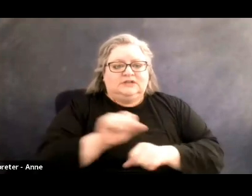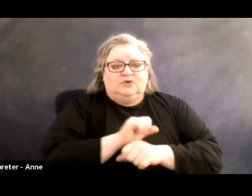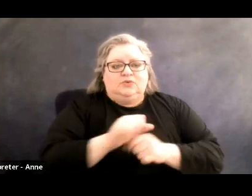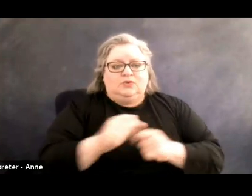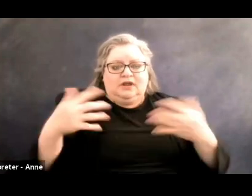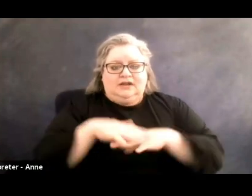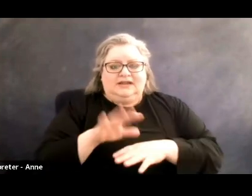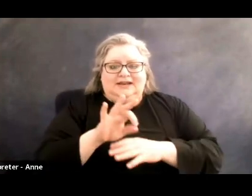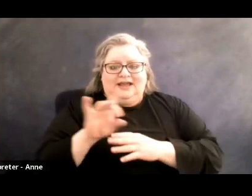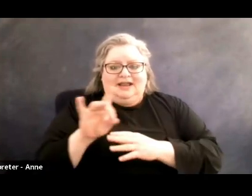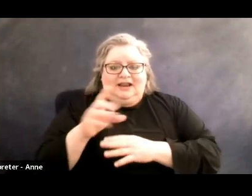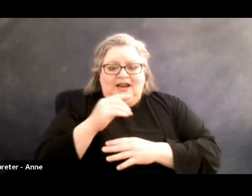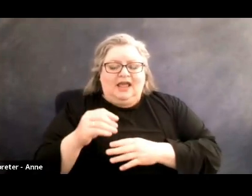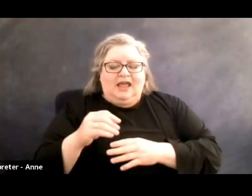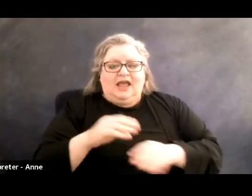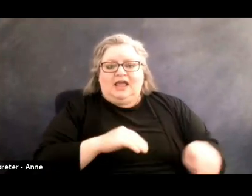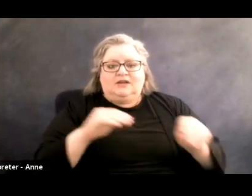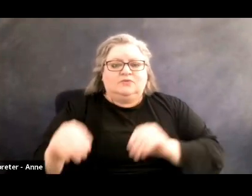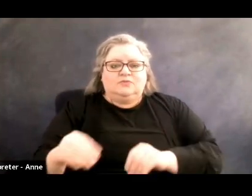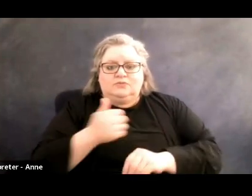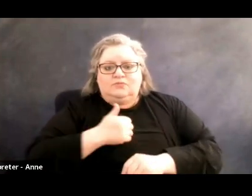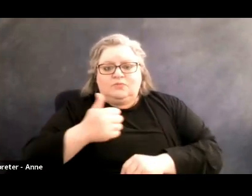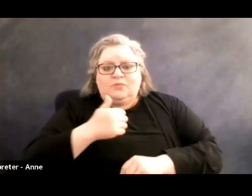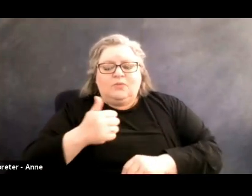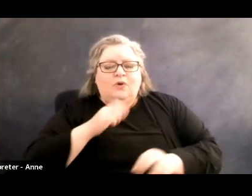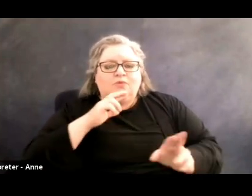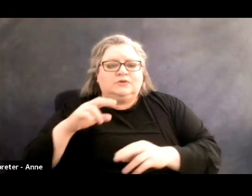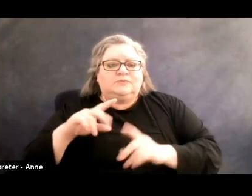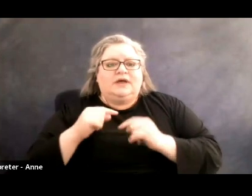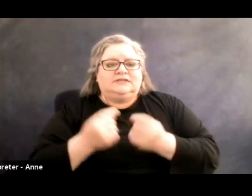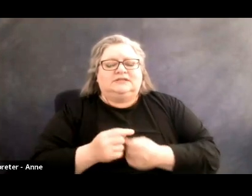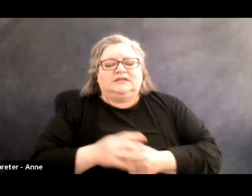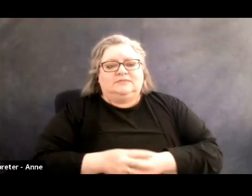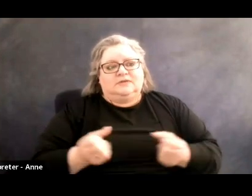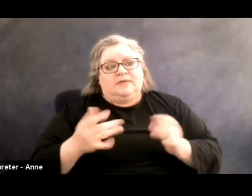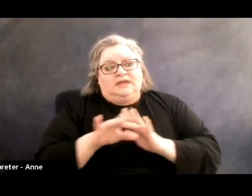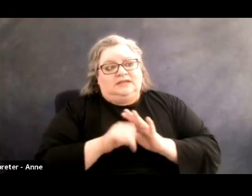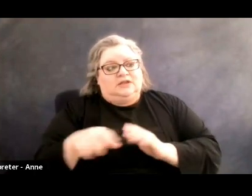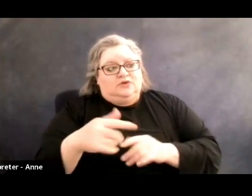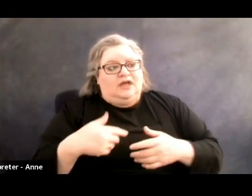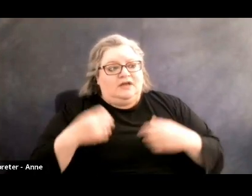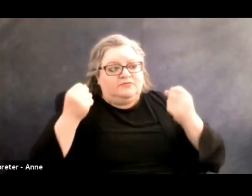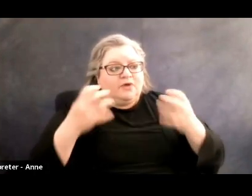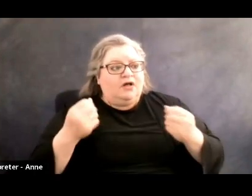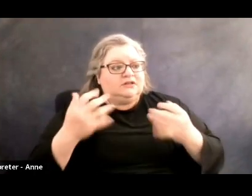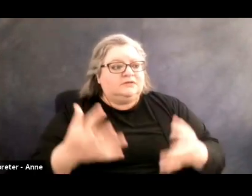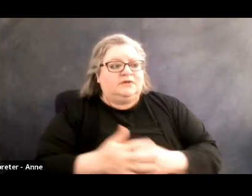integrating 988 and mobile response or mobile response teams is important. There are many states where you have multiple